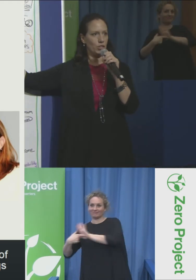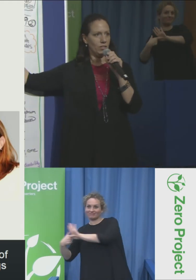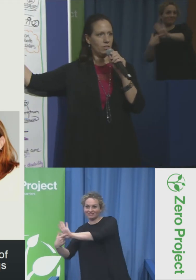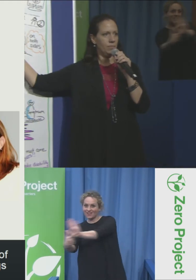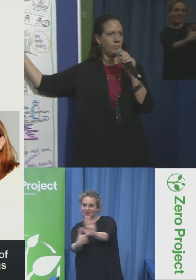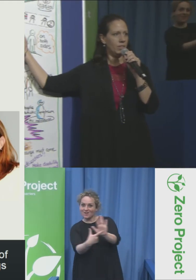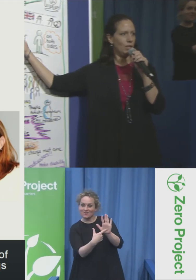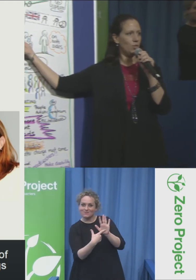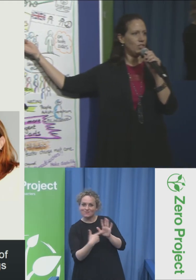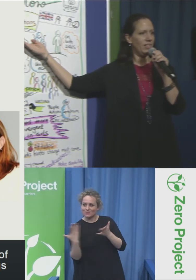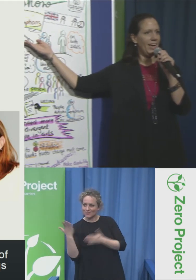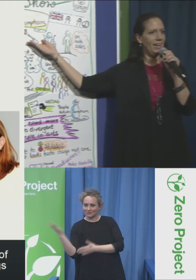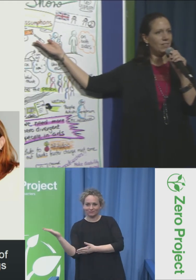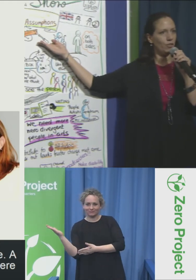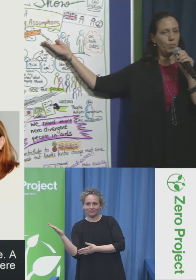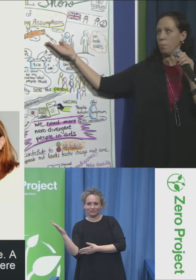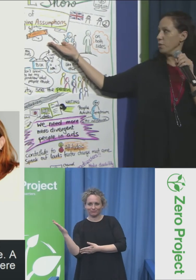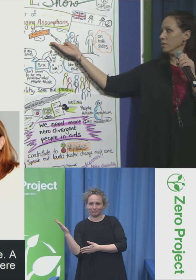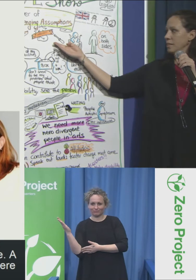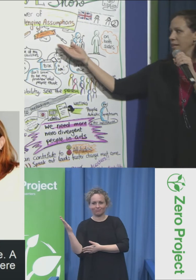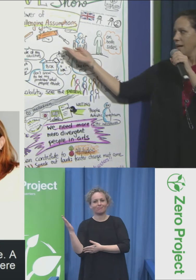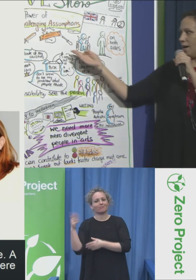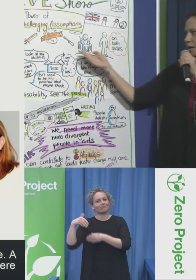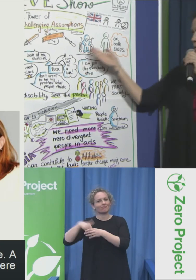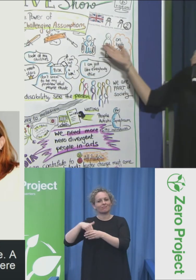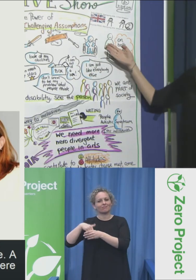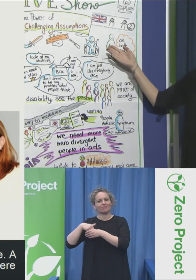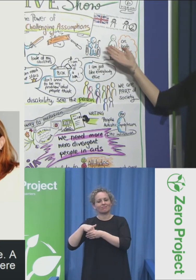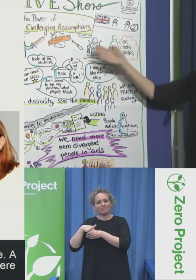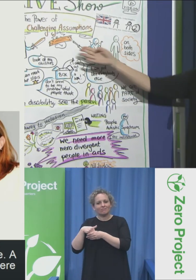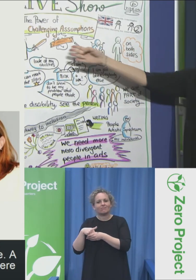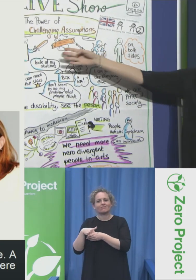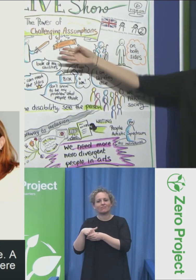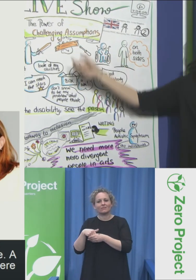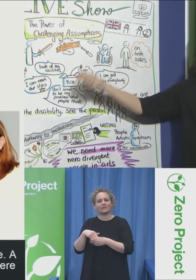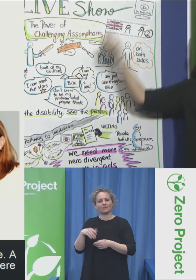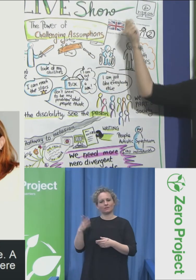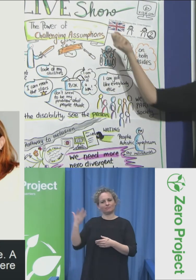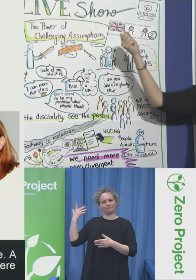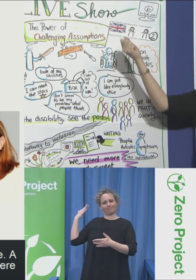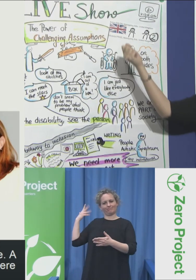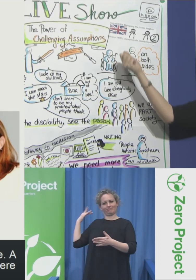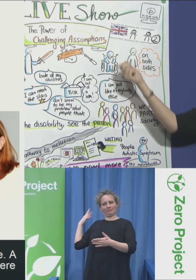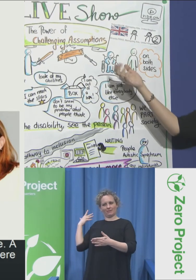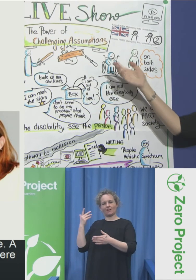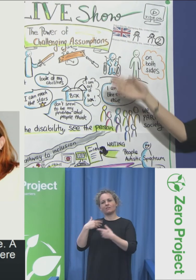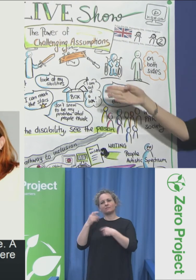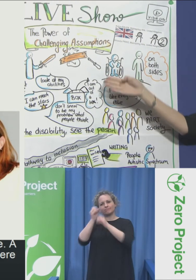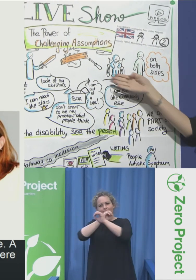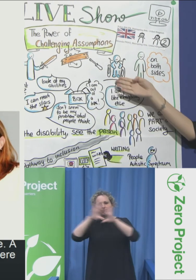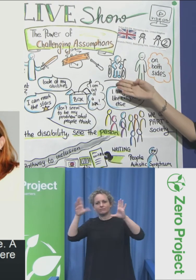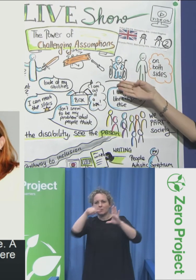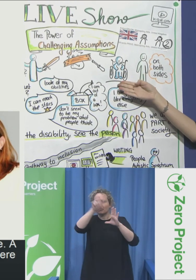assumptions, assumptions in the heads of people. And challenging them with a sword